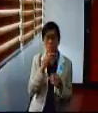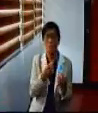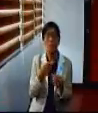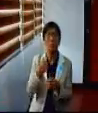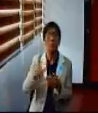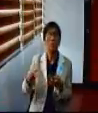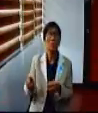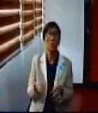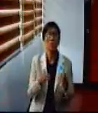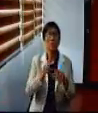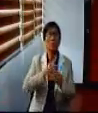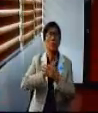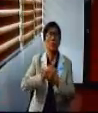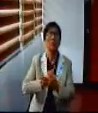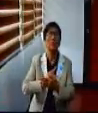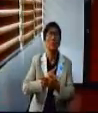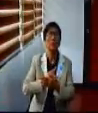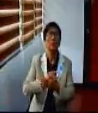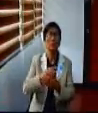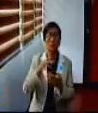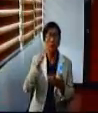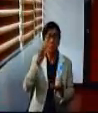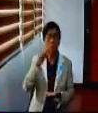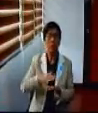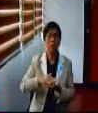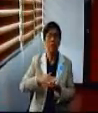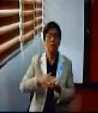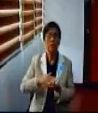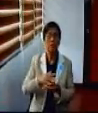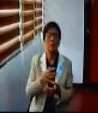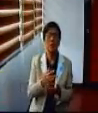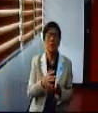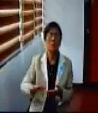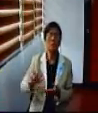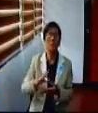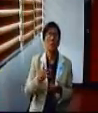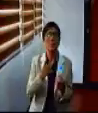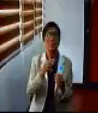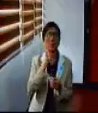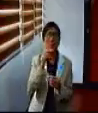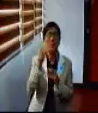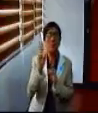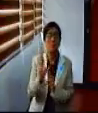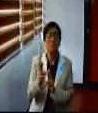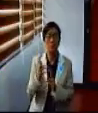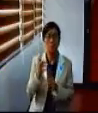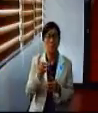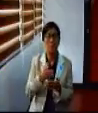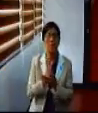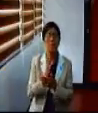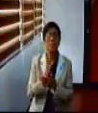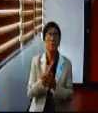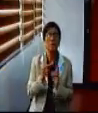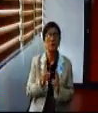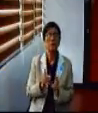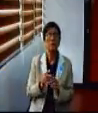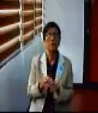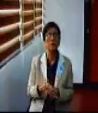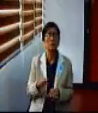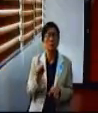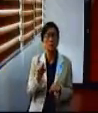prevent them or mitigate them or redress them, is not respecting the rights. And yes, it will be violating the